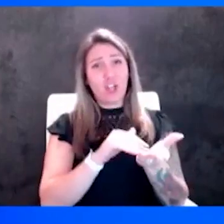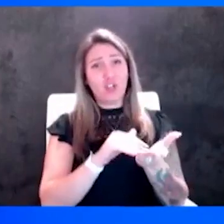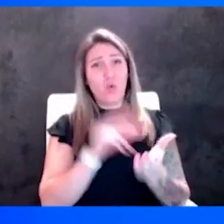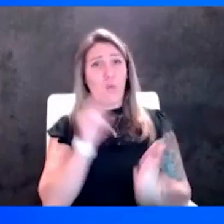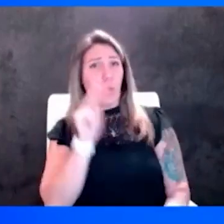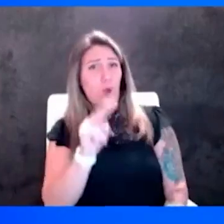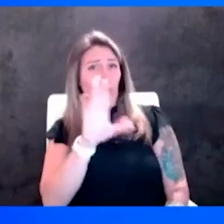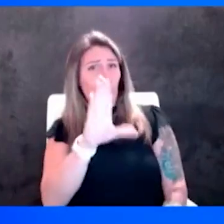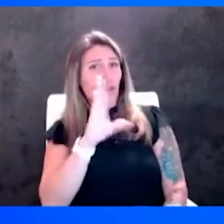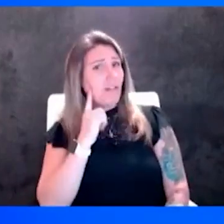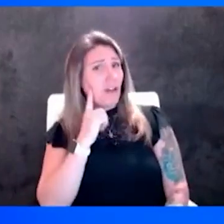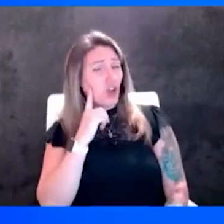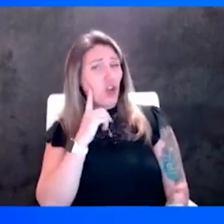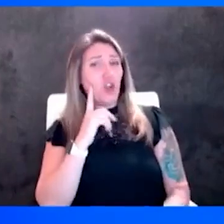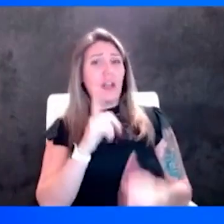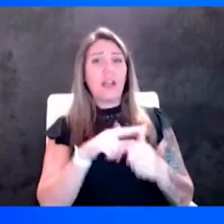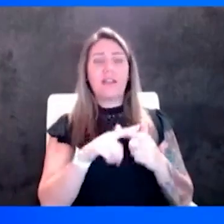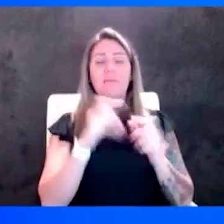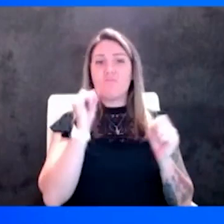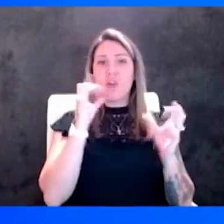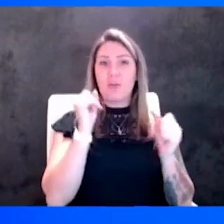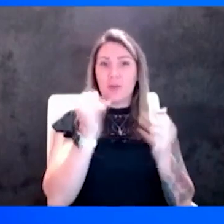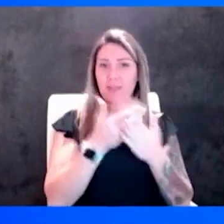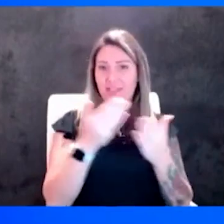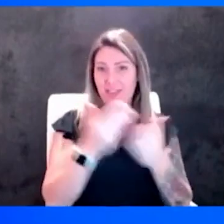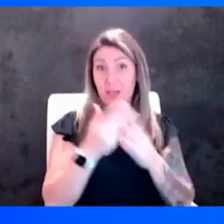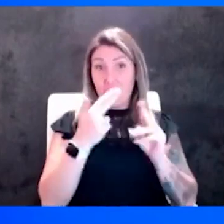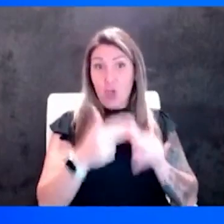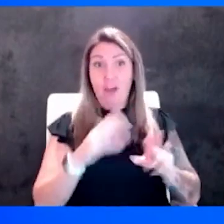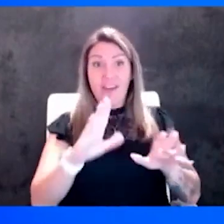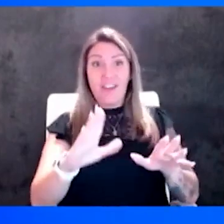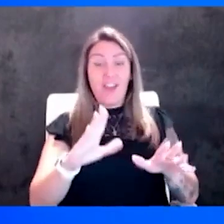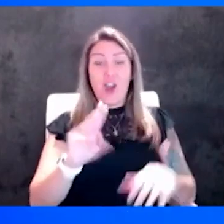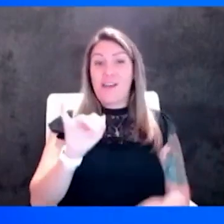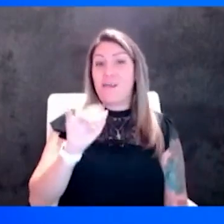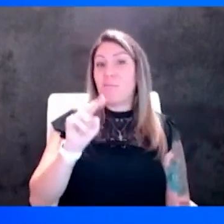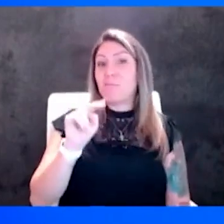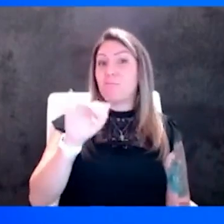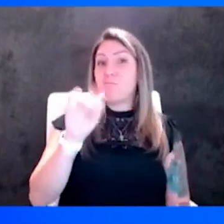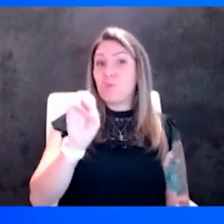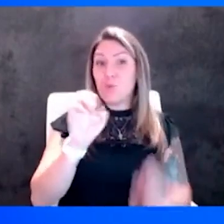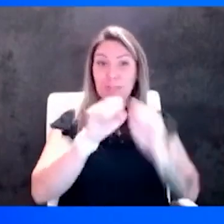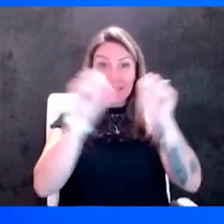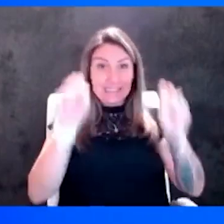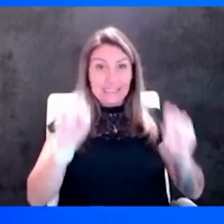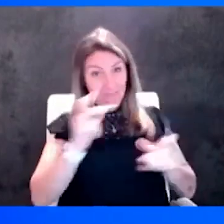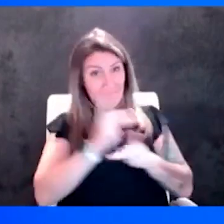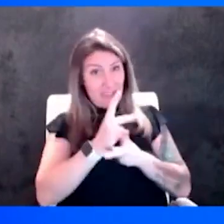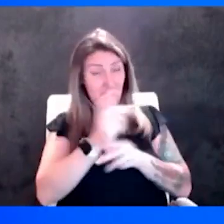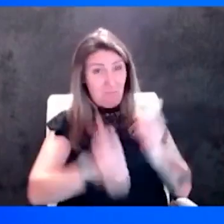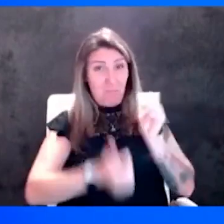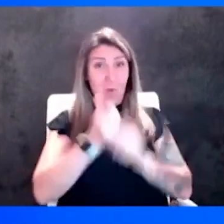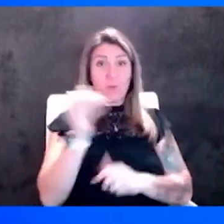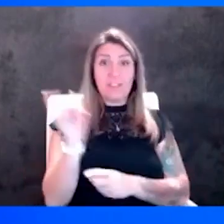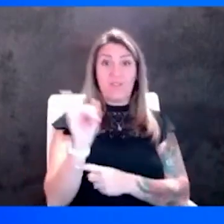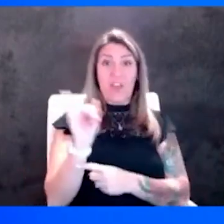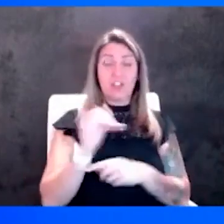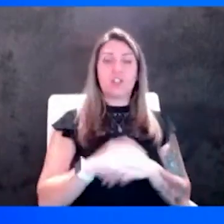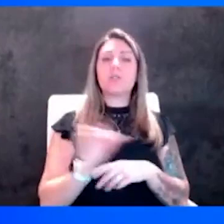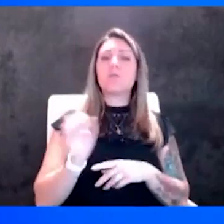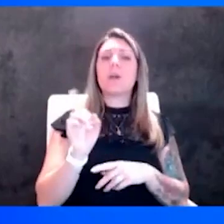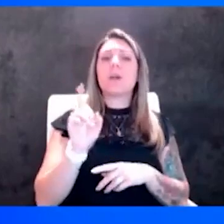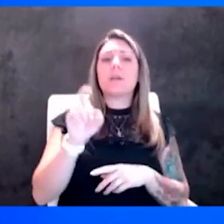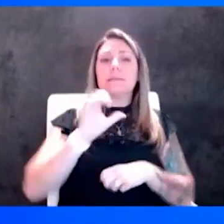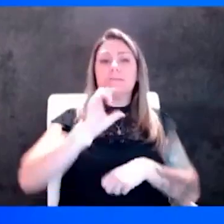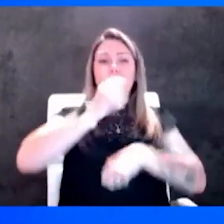this remarkable thing called their immune system, which takes care of the vast majority of infections. So this is where we need to set up these